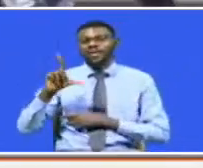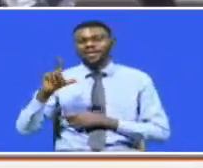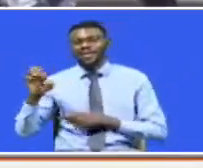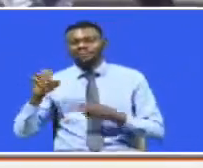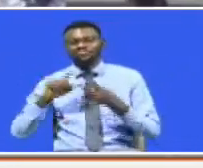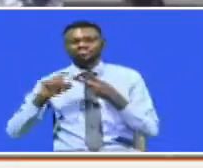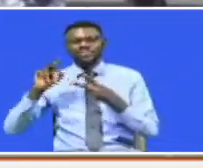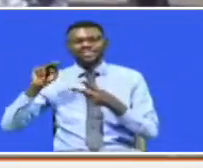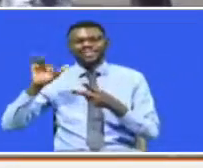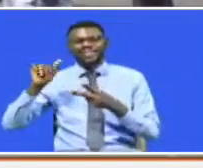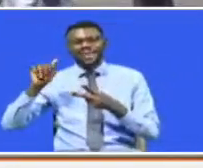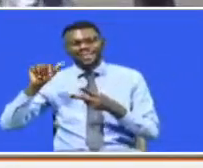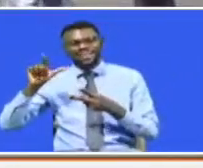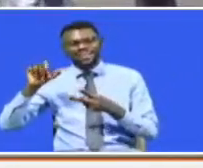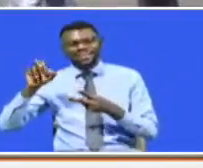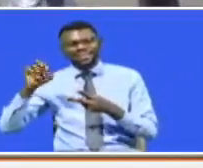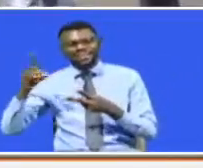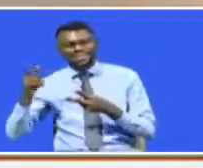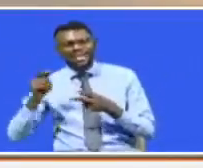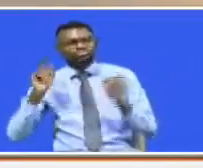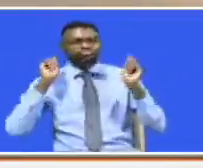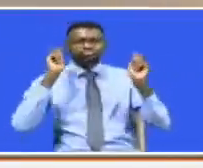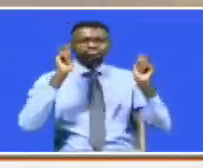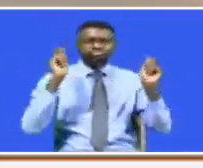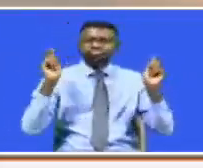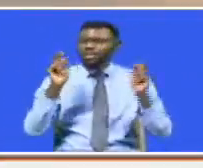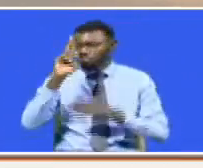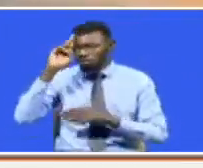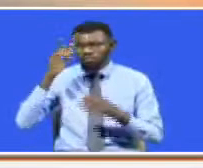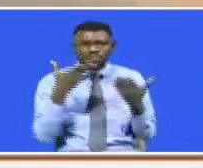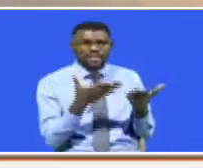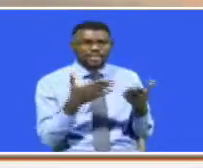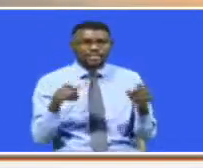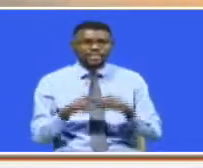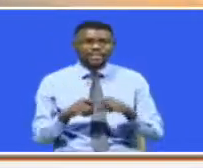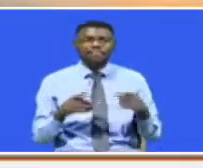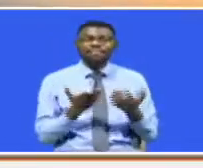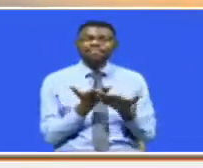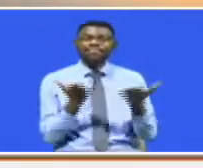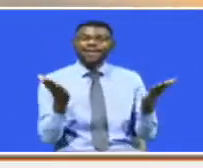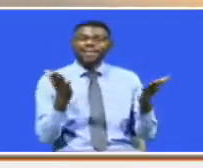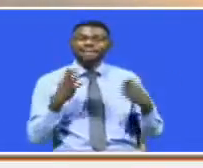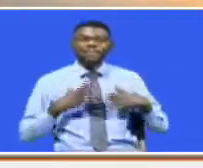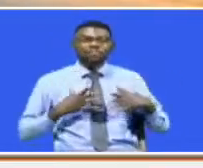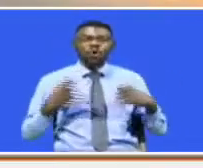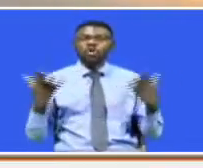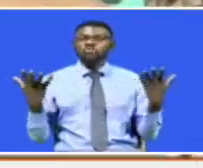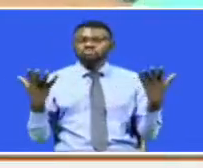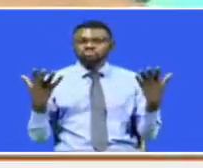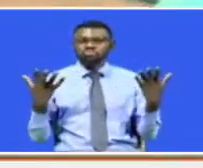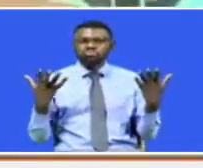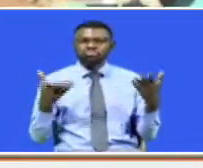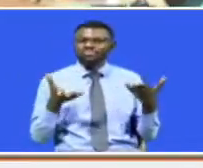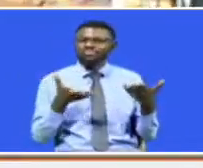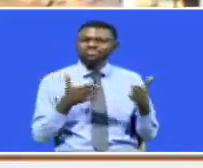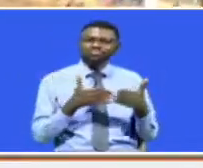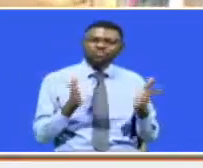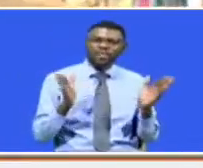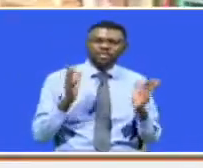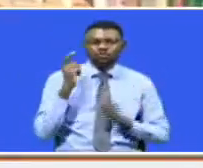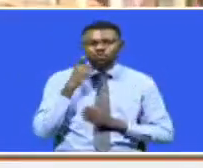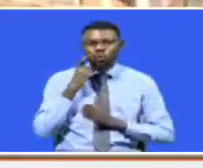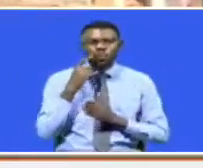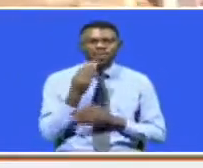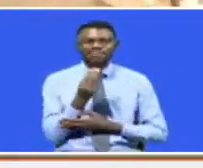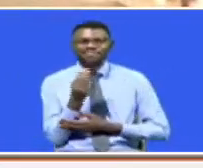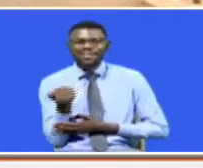running battles. Within the city center, calm had resumed with a few shops opening, as Mio allied